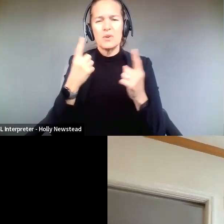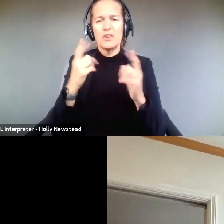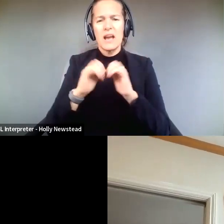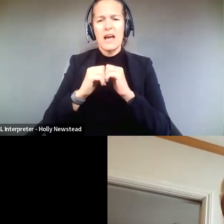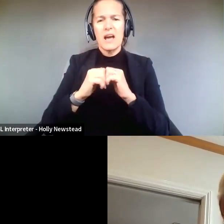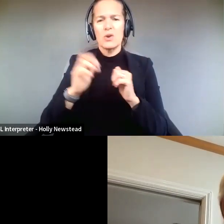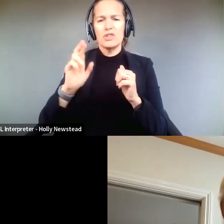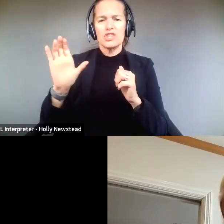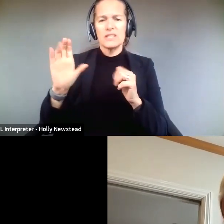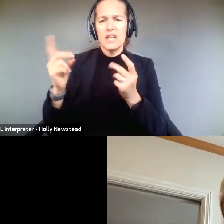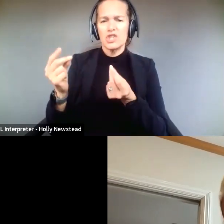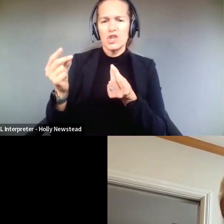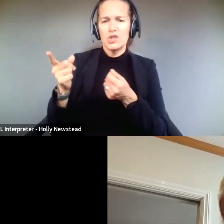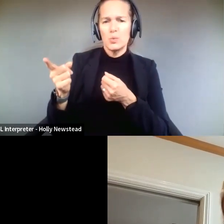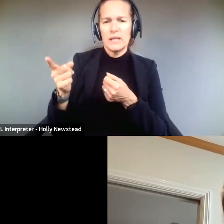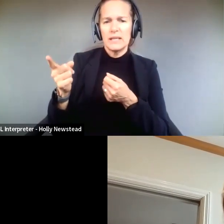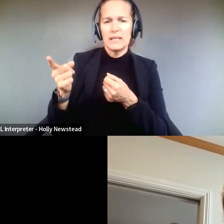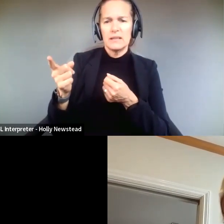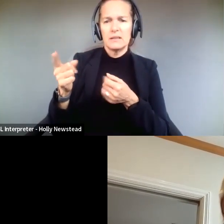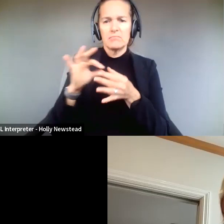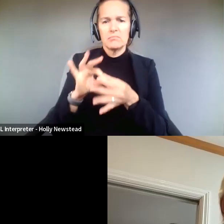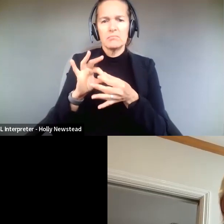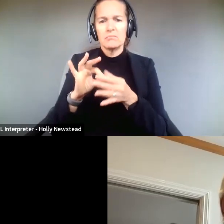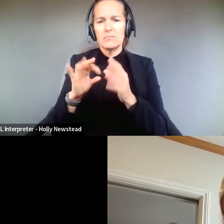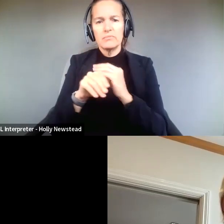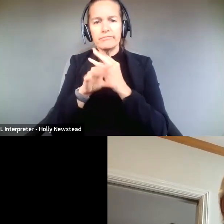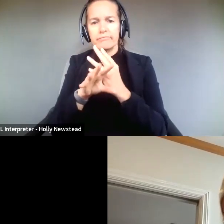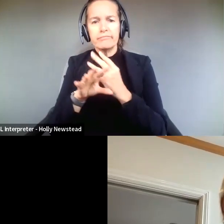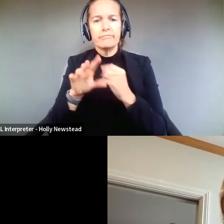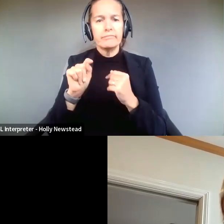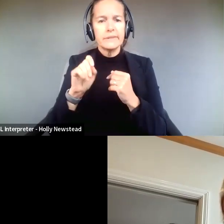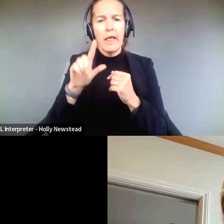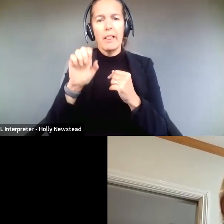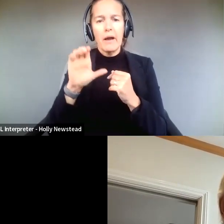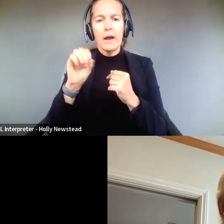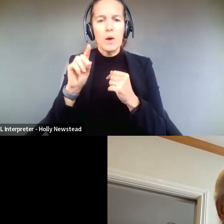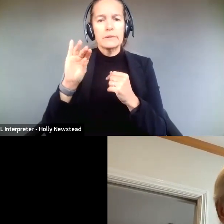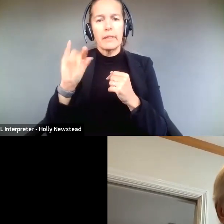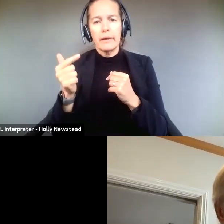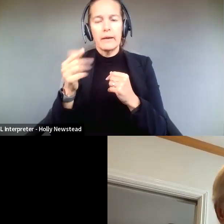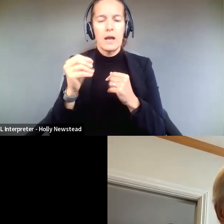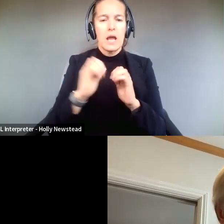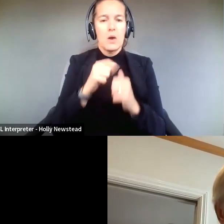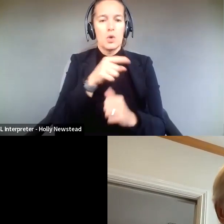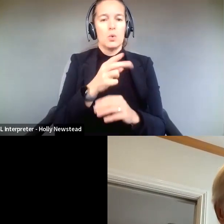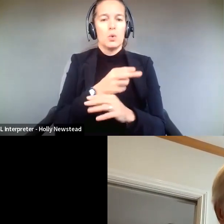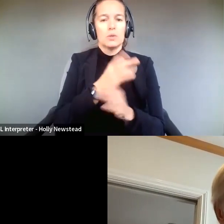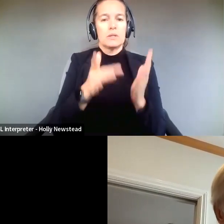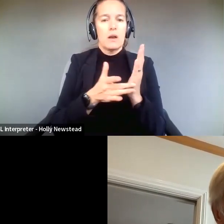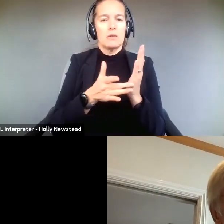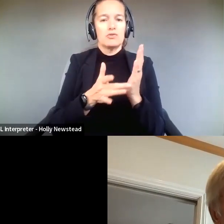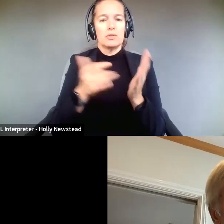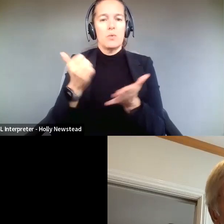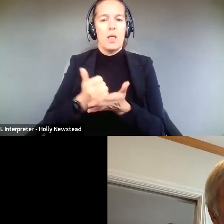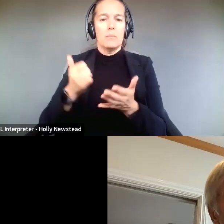centers are doing with respect to telecounseling, and how you all use technology to help potential